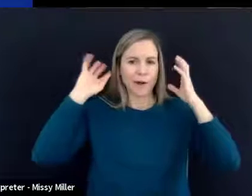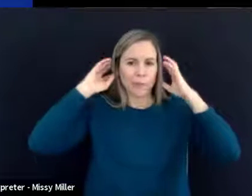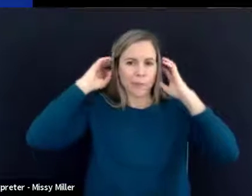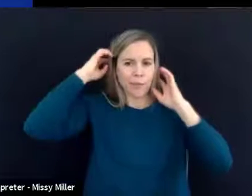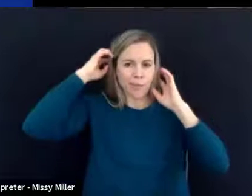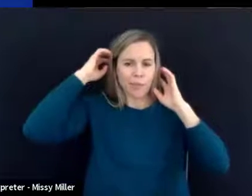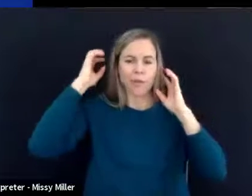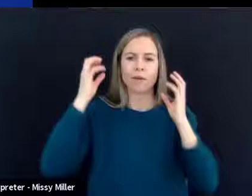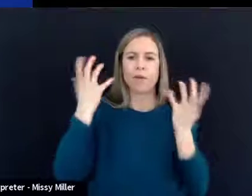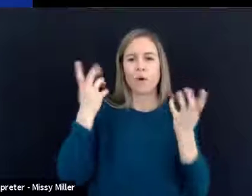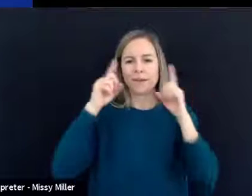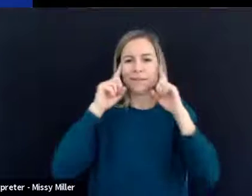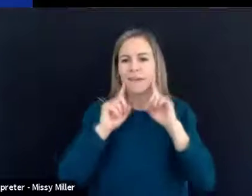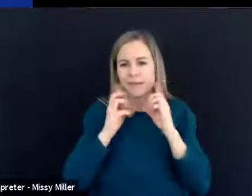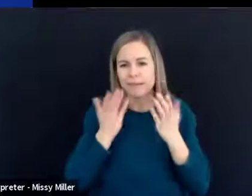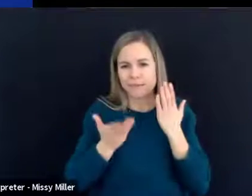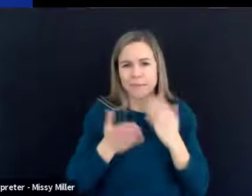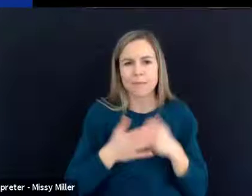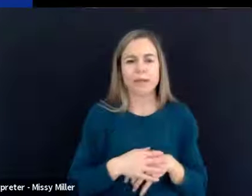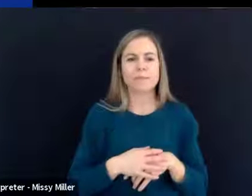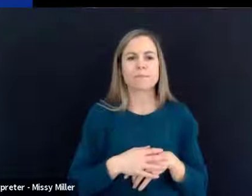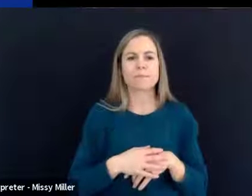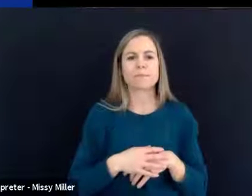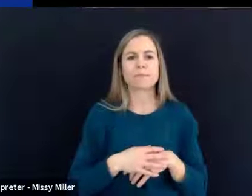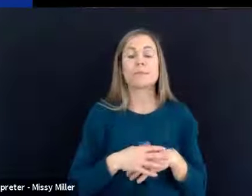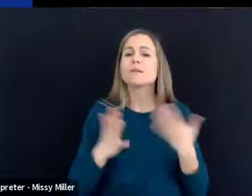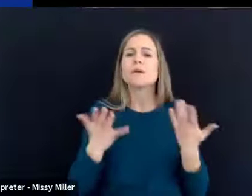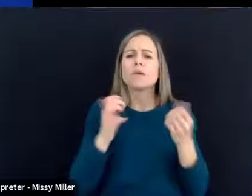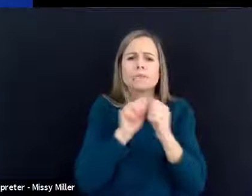So how does somebody get diagnosed with charge?